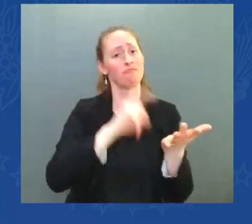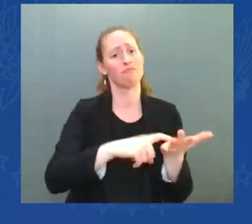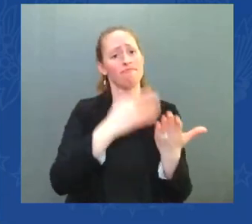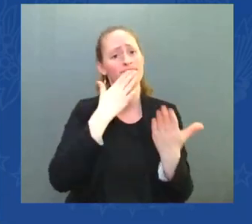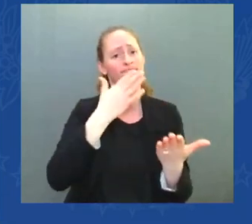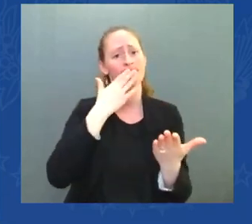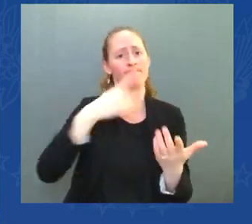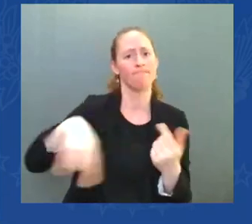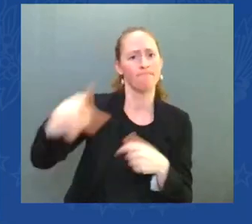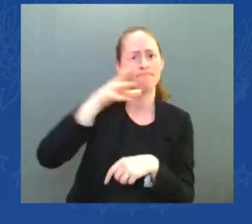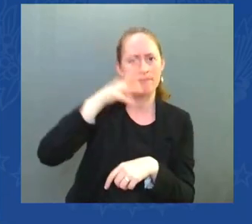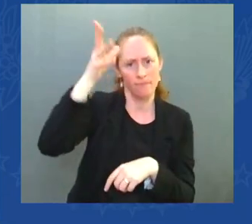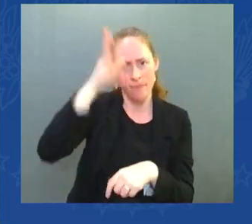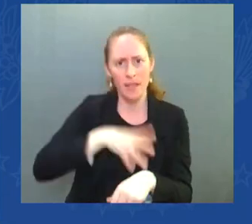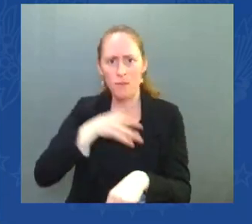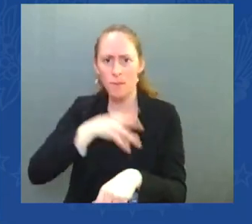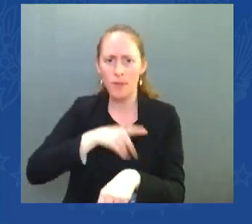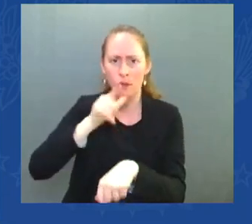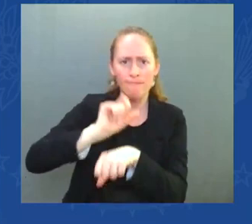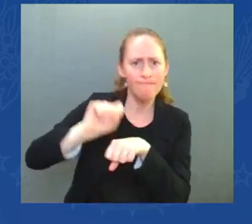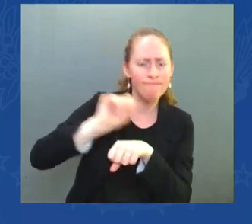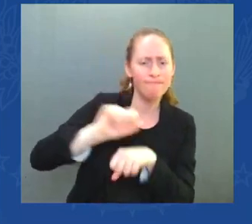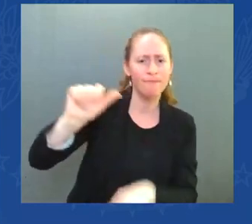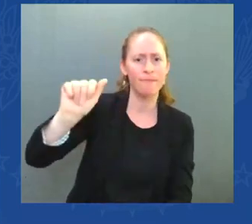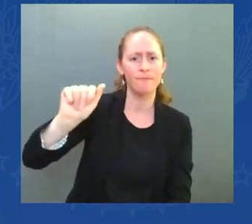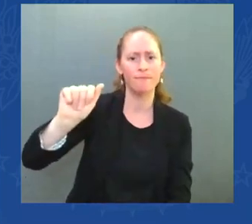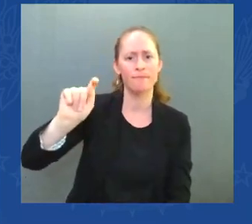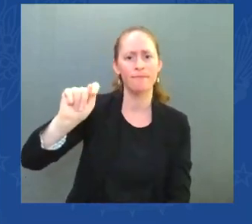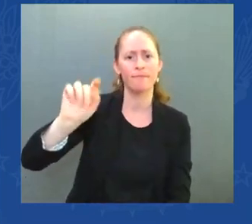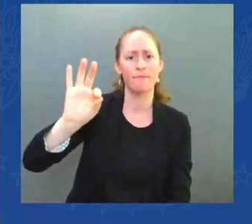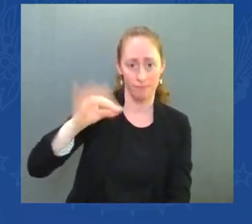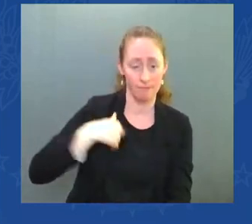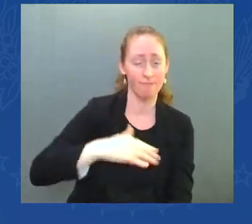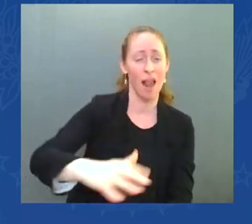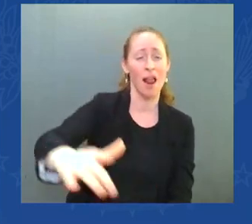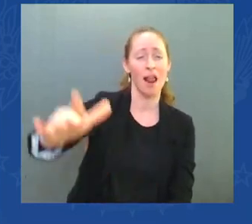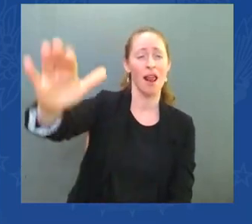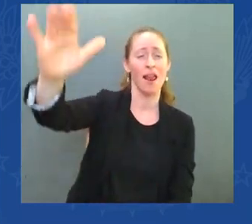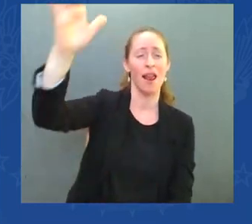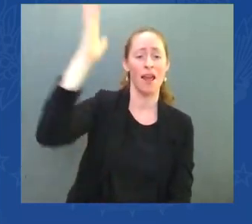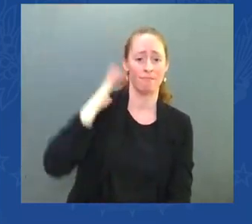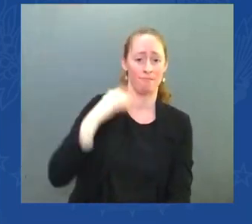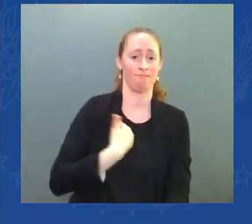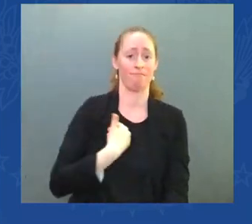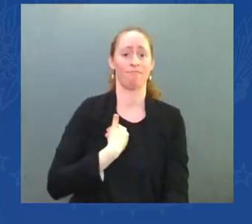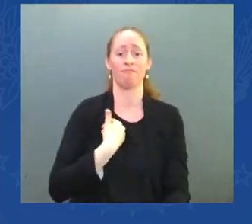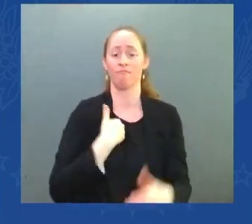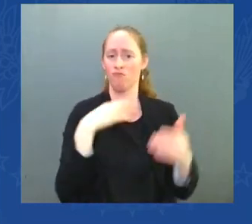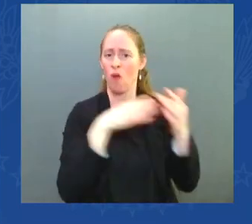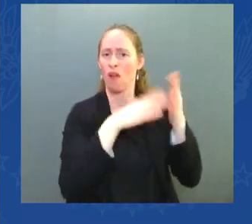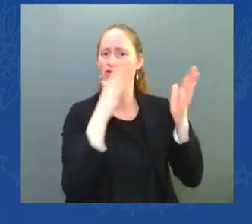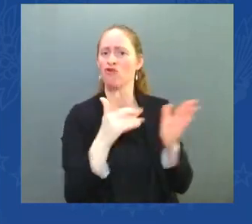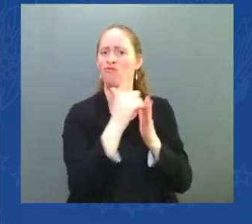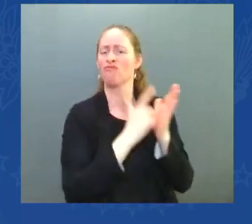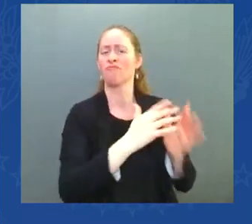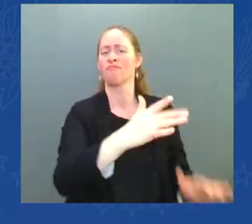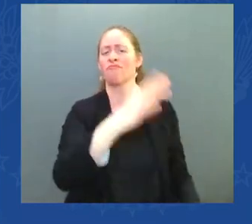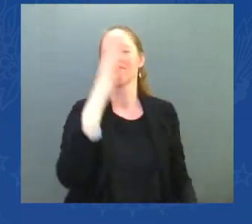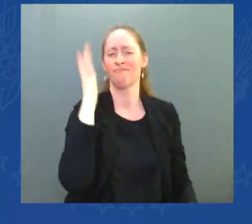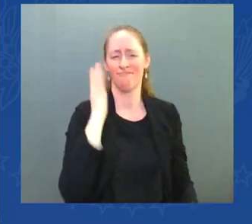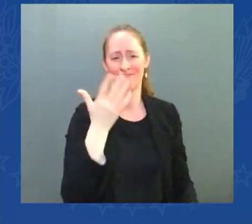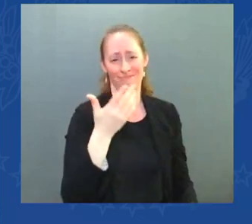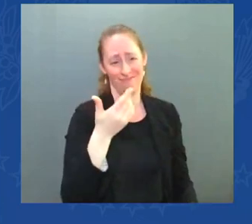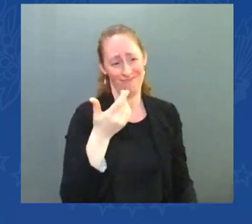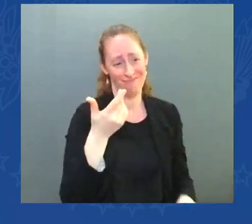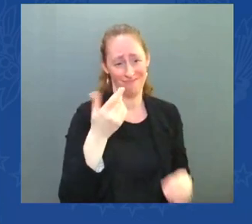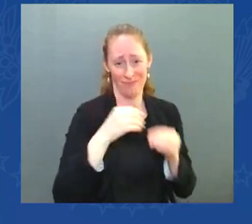as a career prosecutor back in 1992, and I have spent three decades watching and admiring agents and staff at